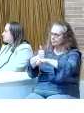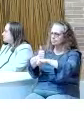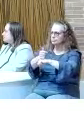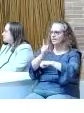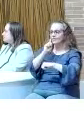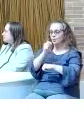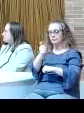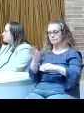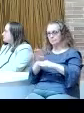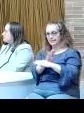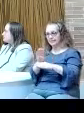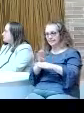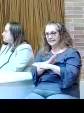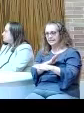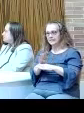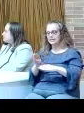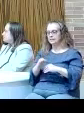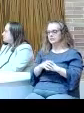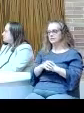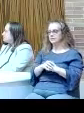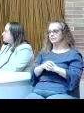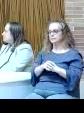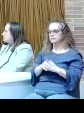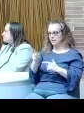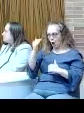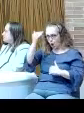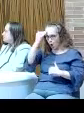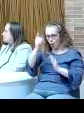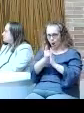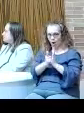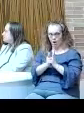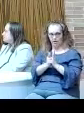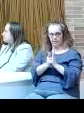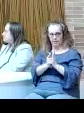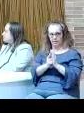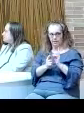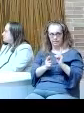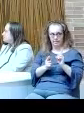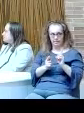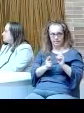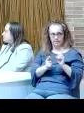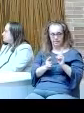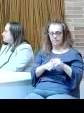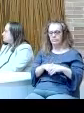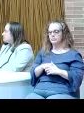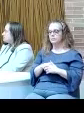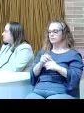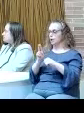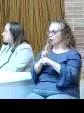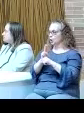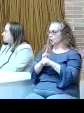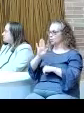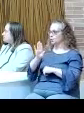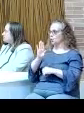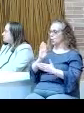own business know the law use your housing anti-discrimination